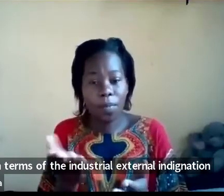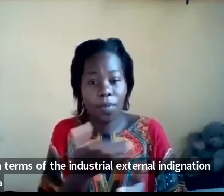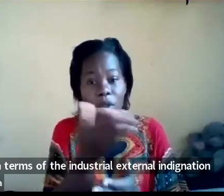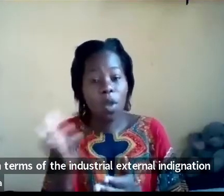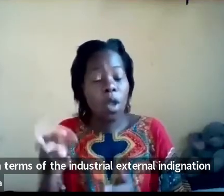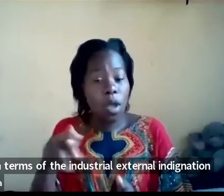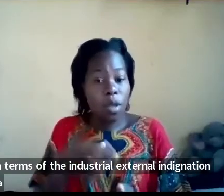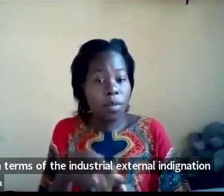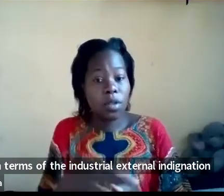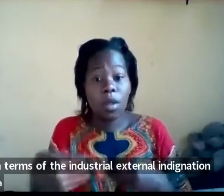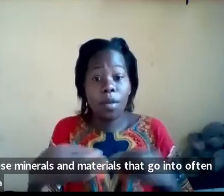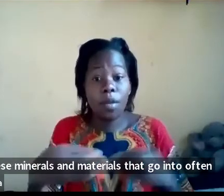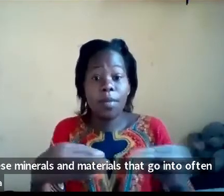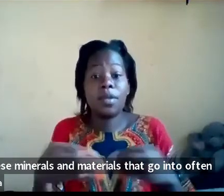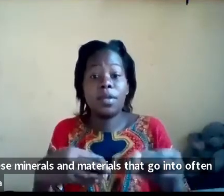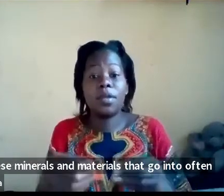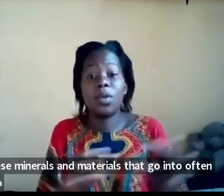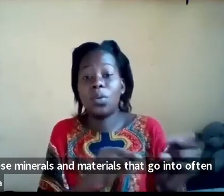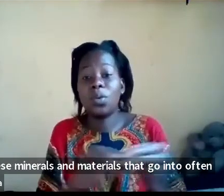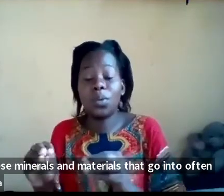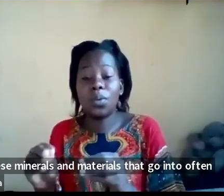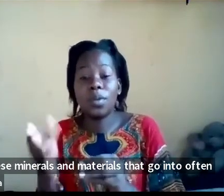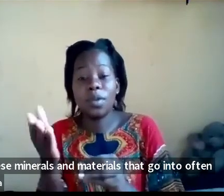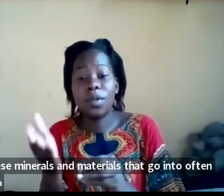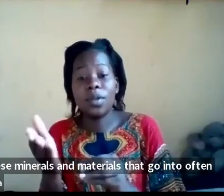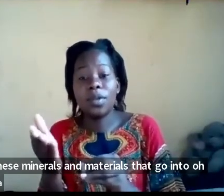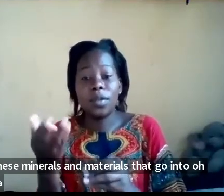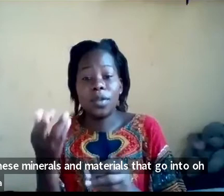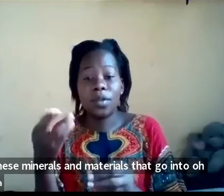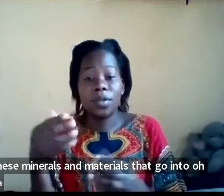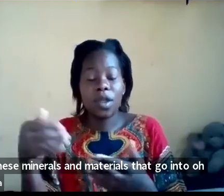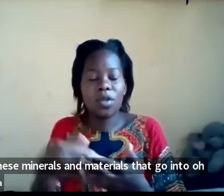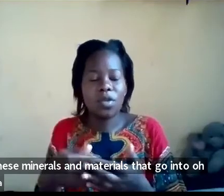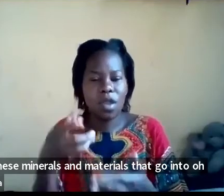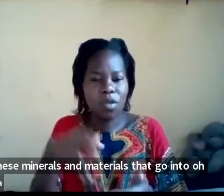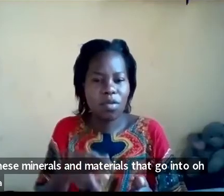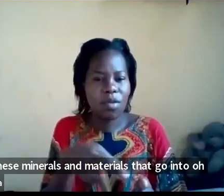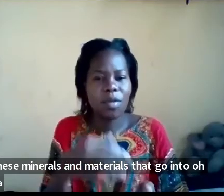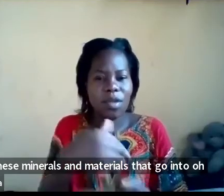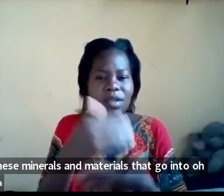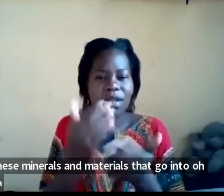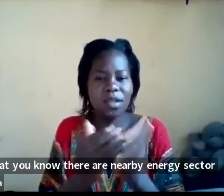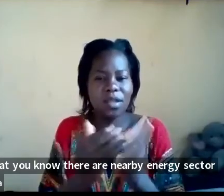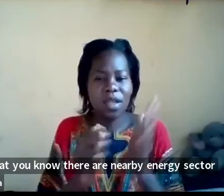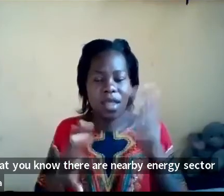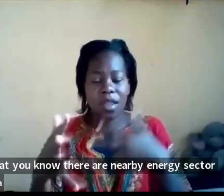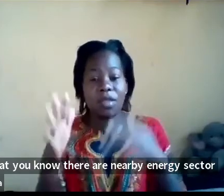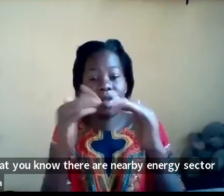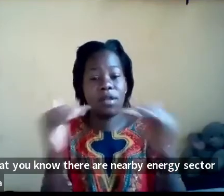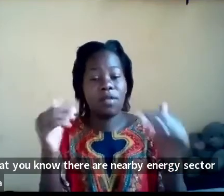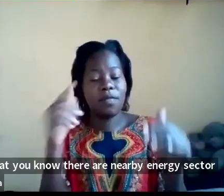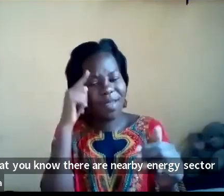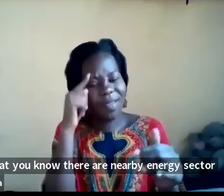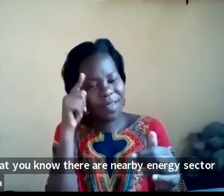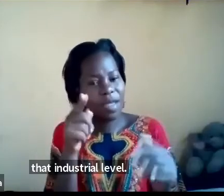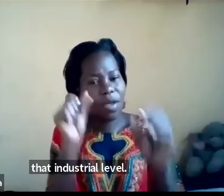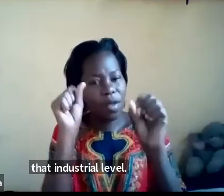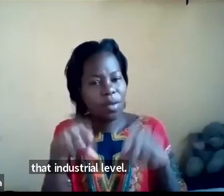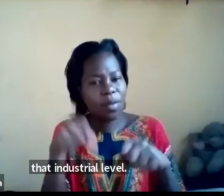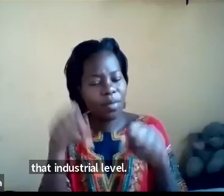go into or feed into the, the renewable energy sector at that industrial level, I think that one we have to plug it